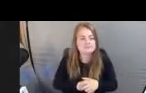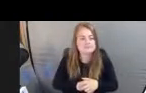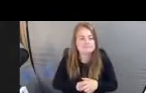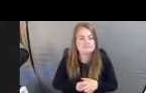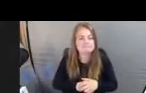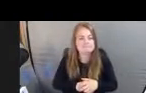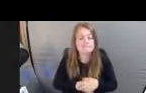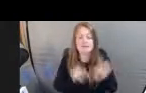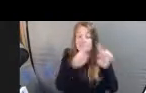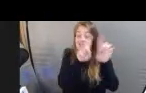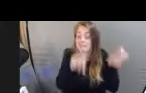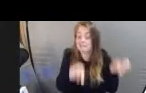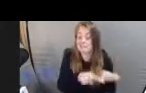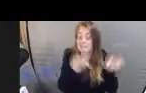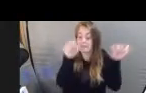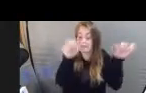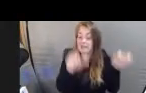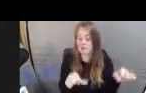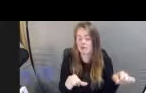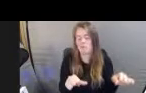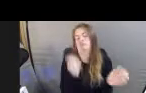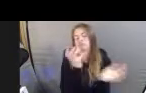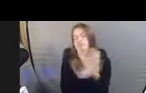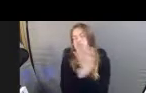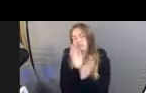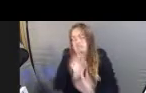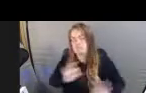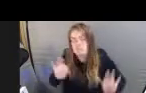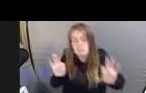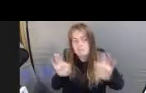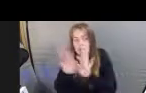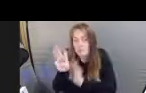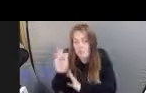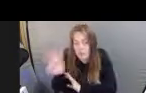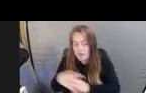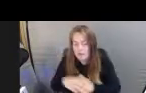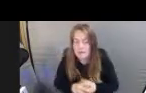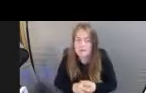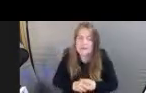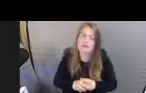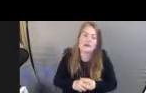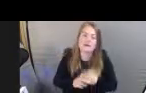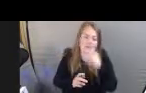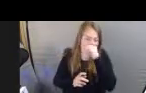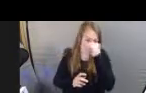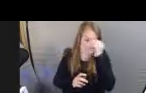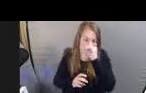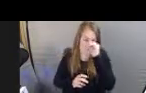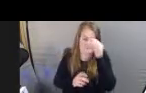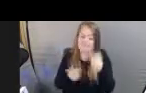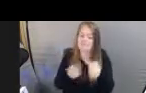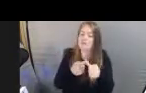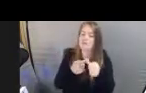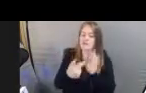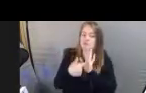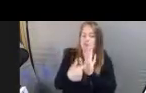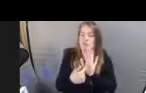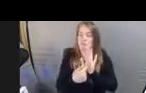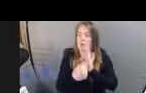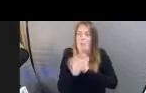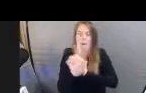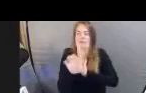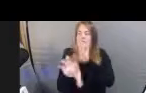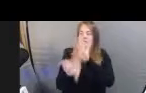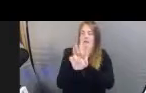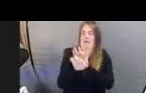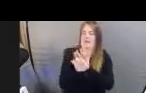Signage. Wow, is this important? Not only because it showcases that you're providing directions for people and giving an understanding